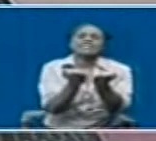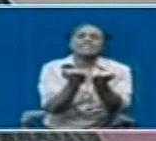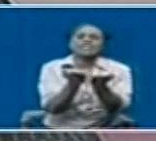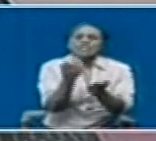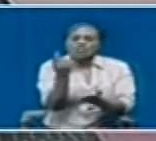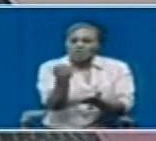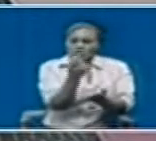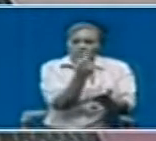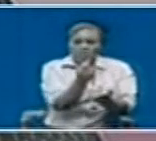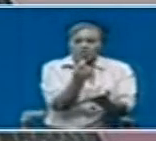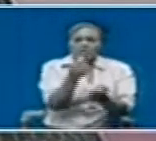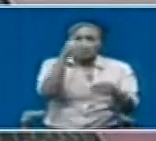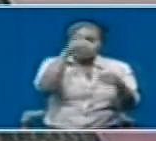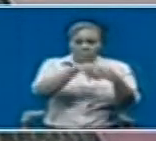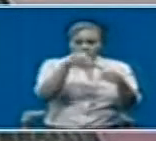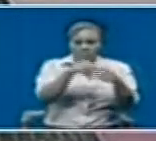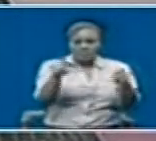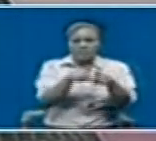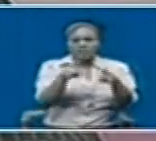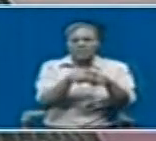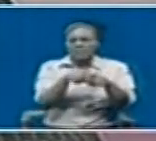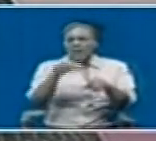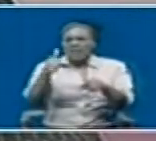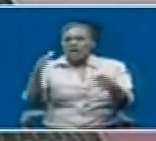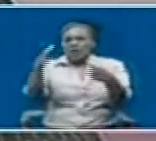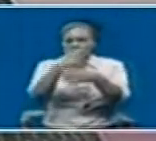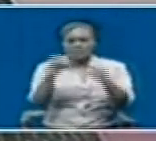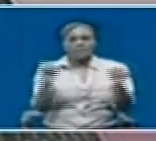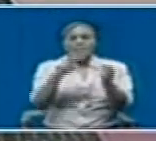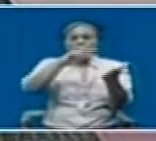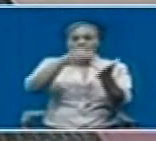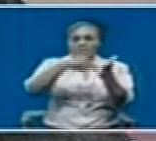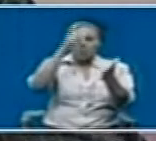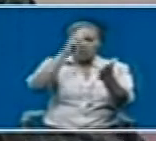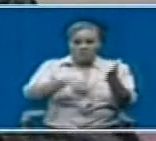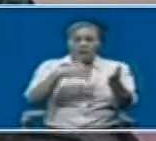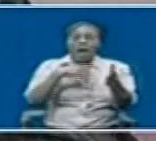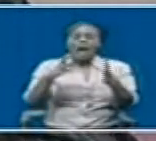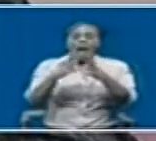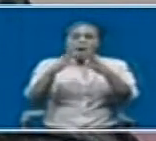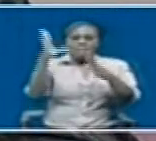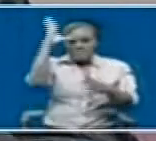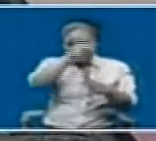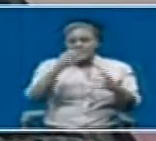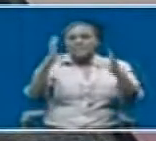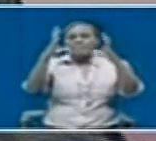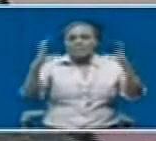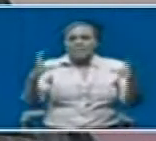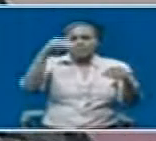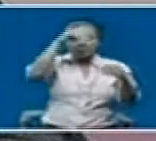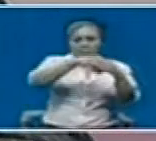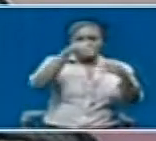medium enterprises, mm-hmm. in the informal sector in Kenya, which means that we have a big gap of